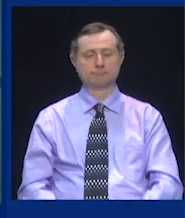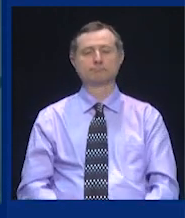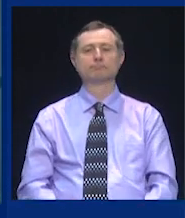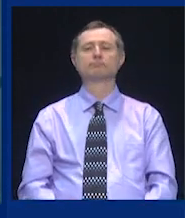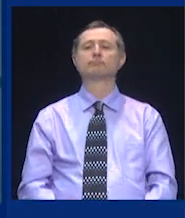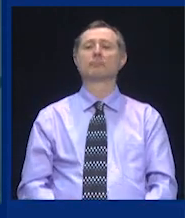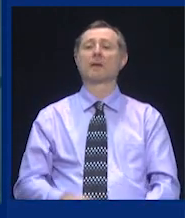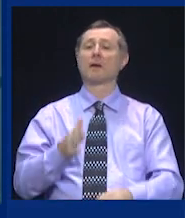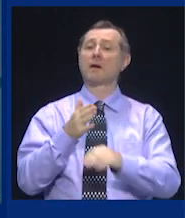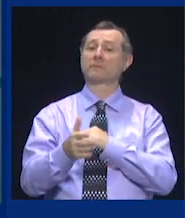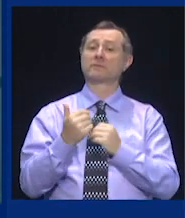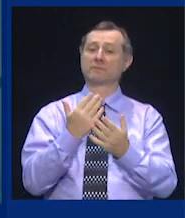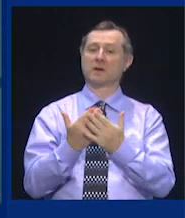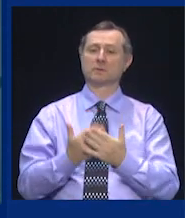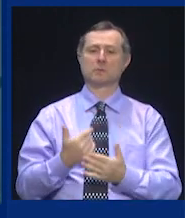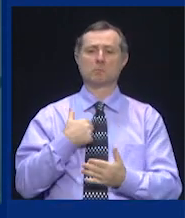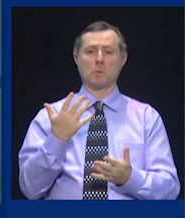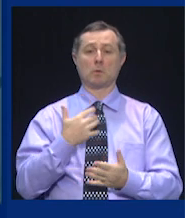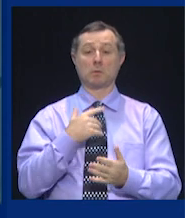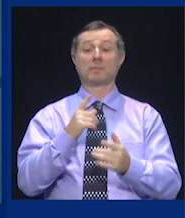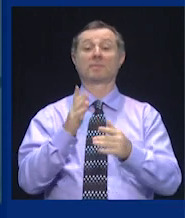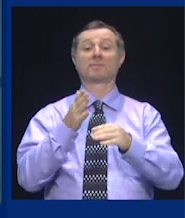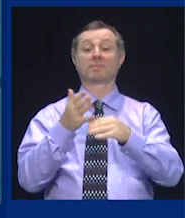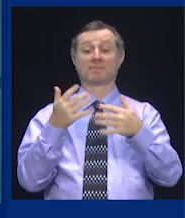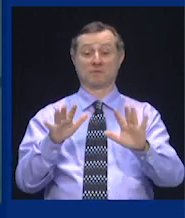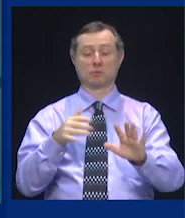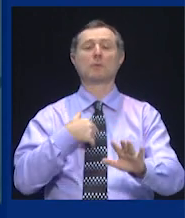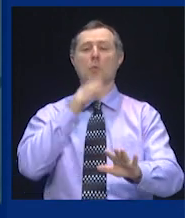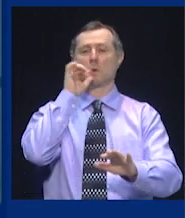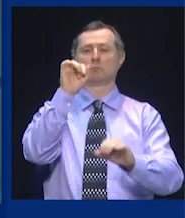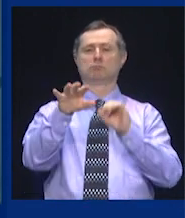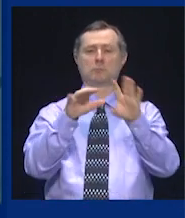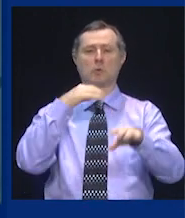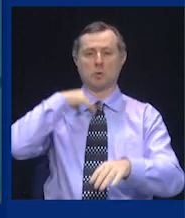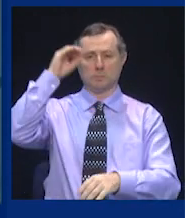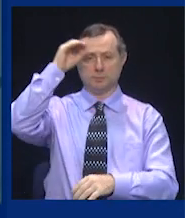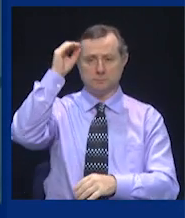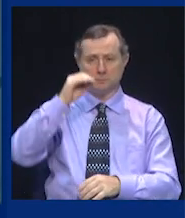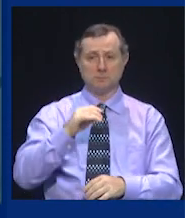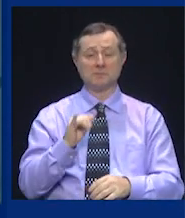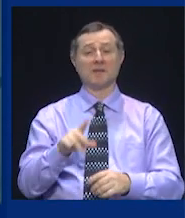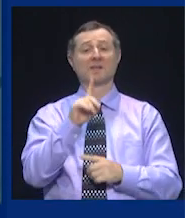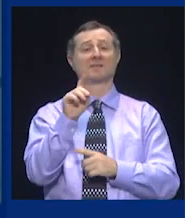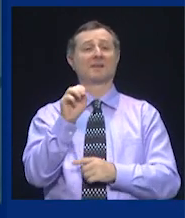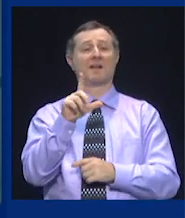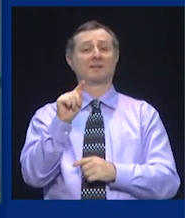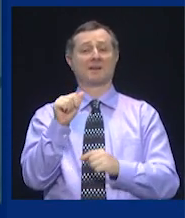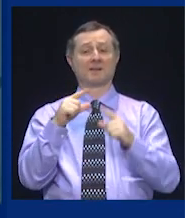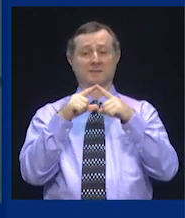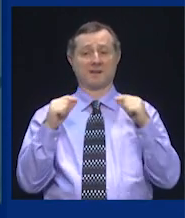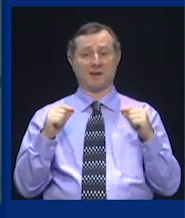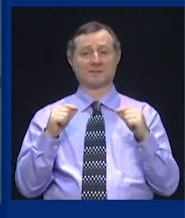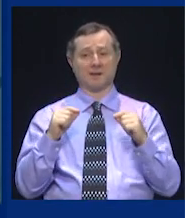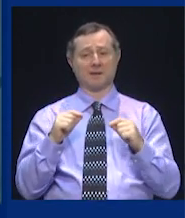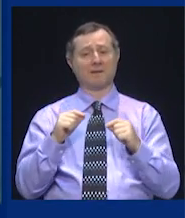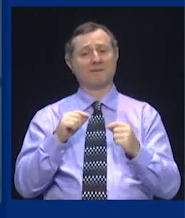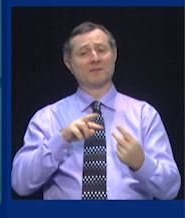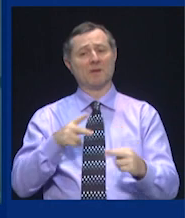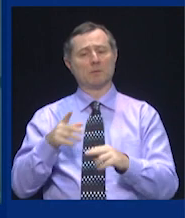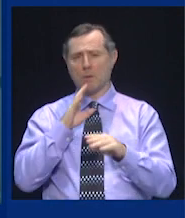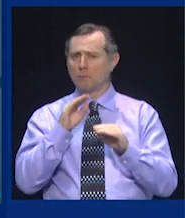opinion. The Delta variant does spread very quickly. New York, over the past month, number